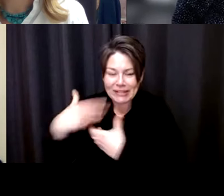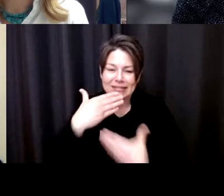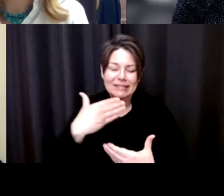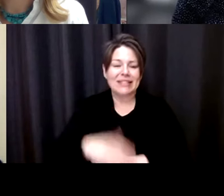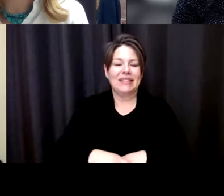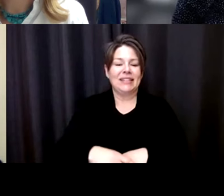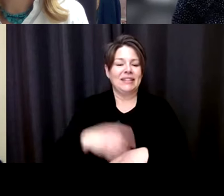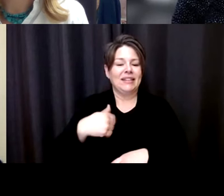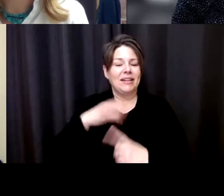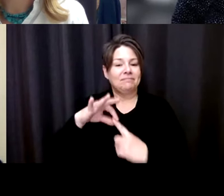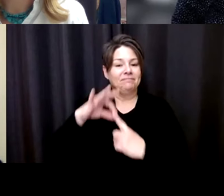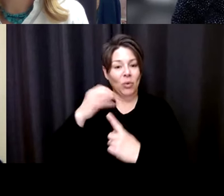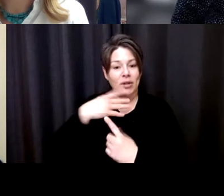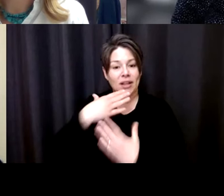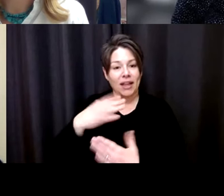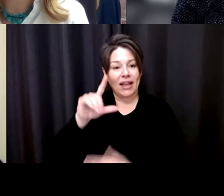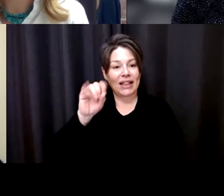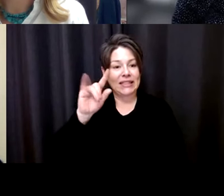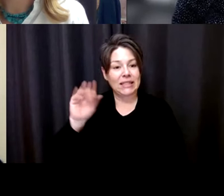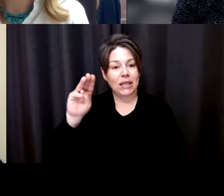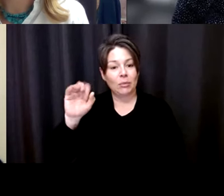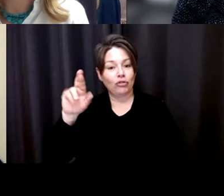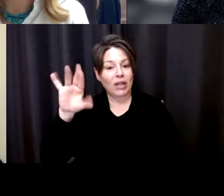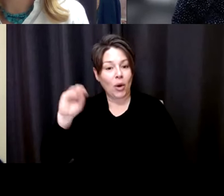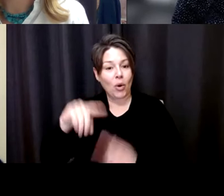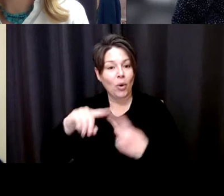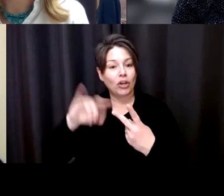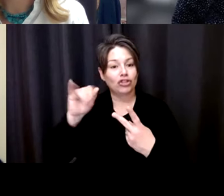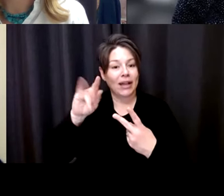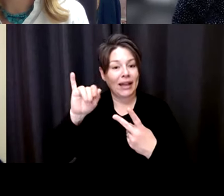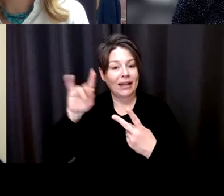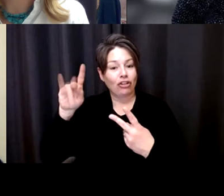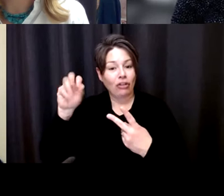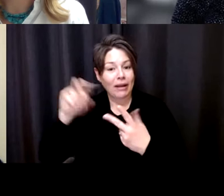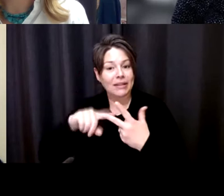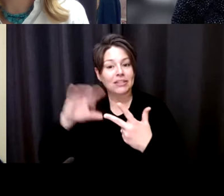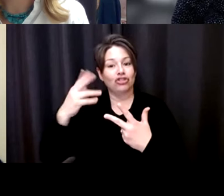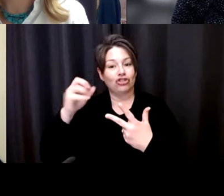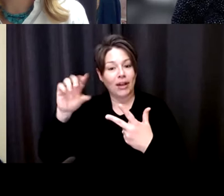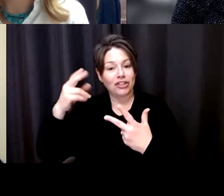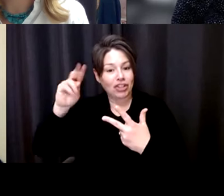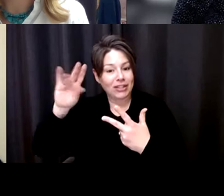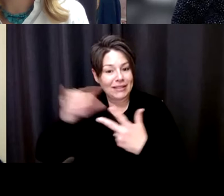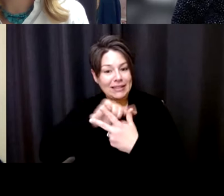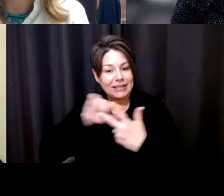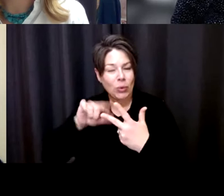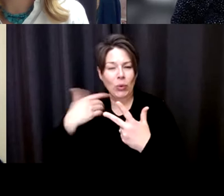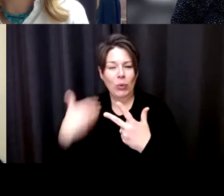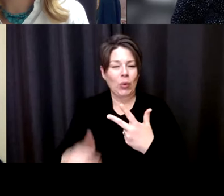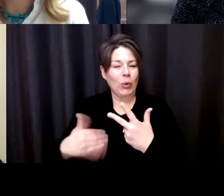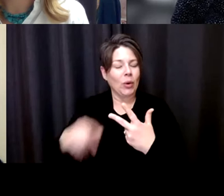especially want to thank Lindsay Marino and Janie Krynas and Chad Cheney for the